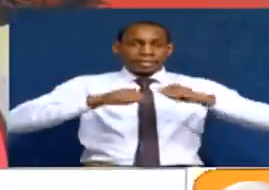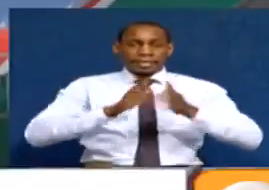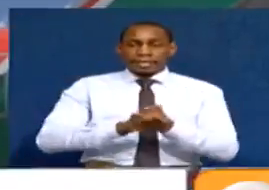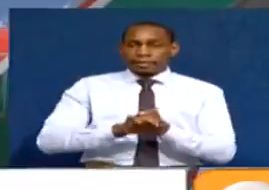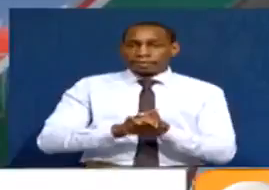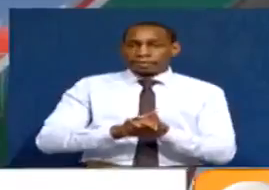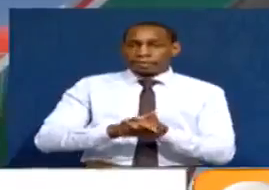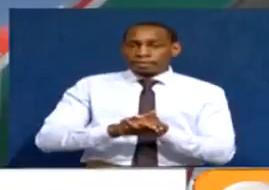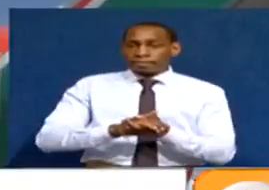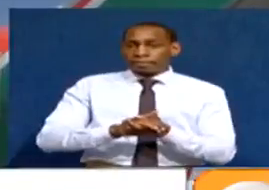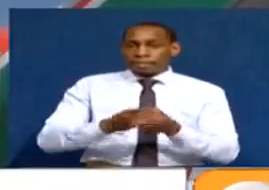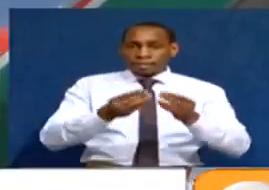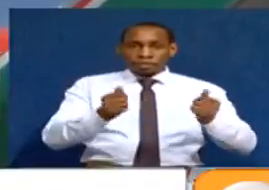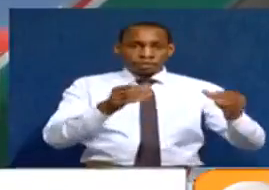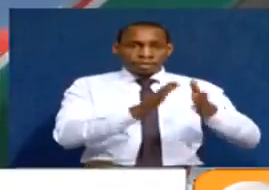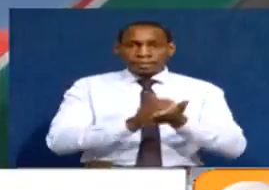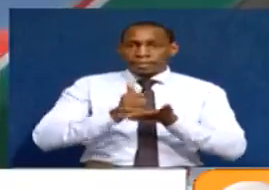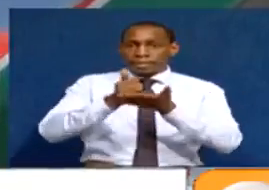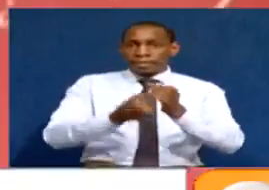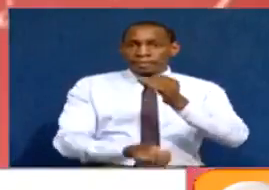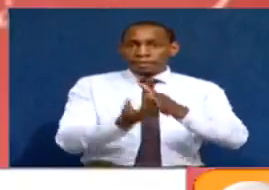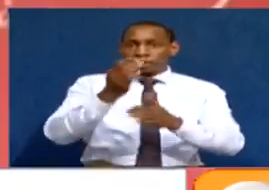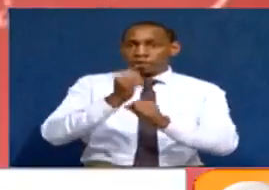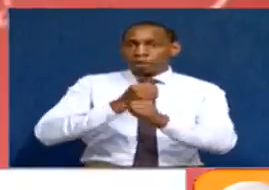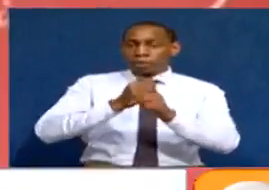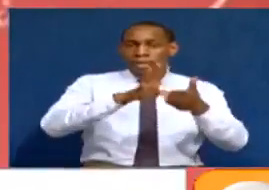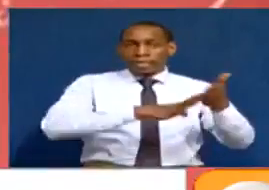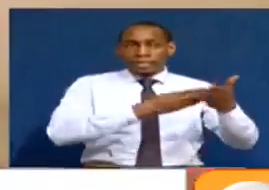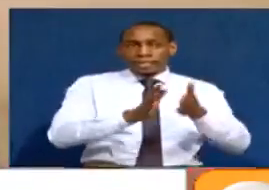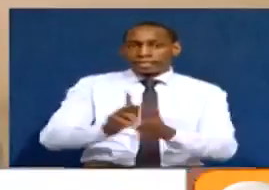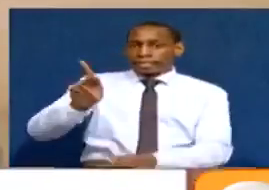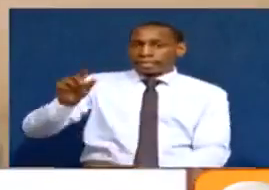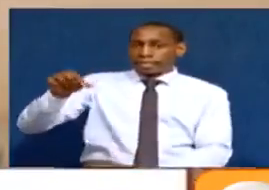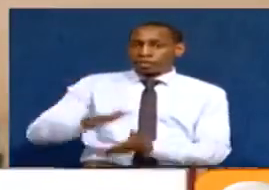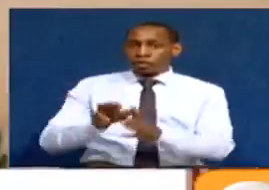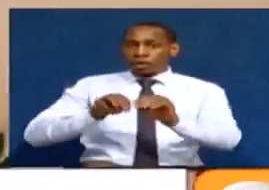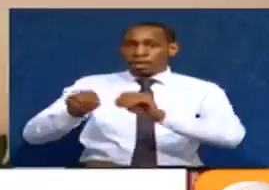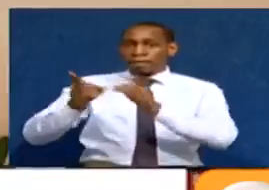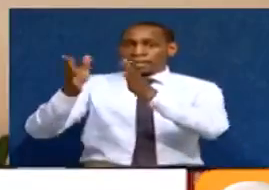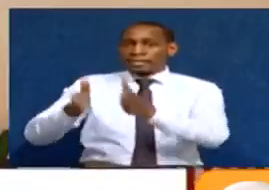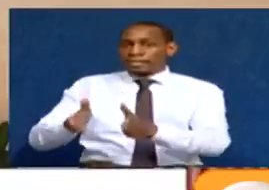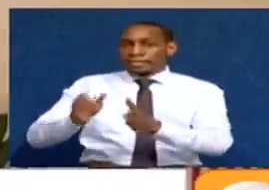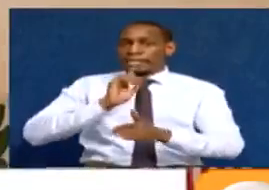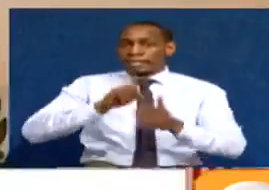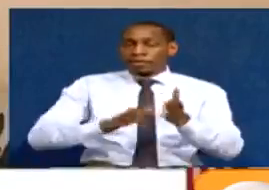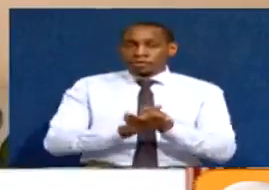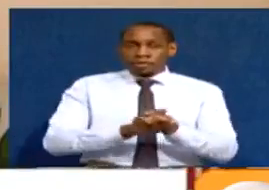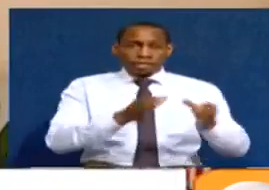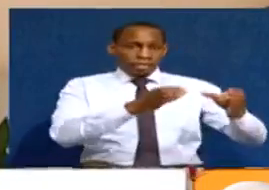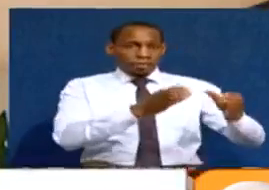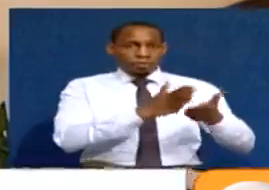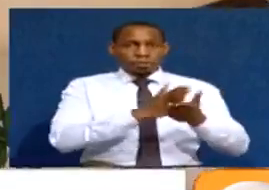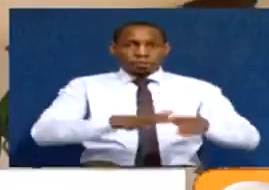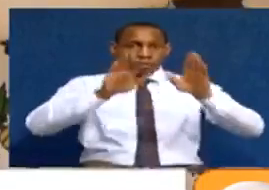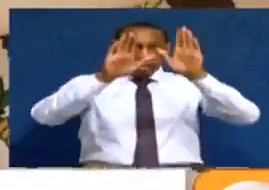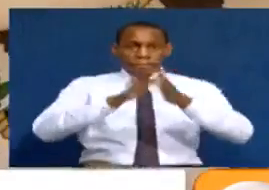Eve Urban Air Mobility Solutions to help it develop operating models. KQ Managing Director Alan Kilavuka says that Fahari is key